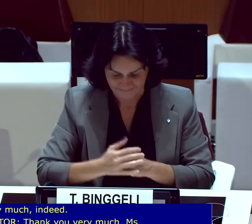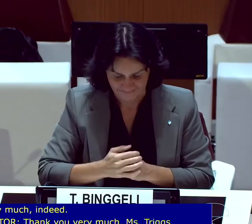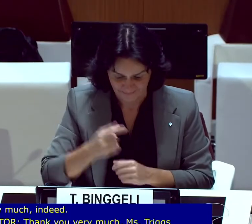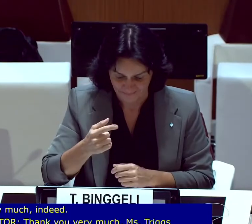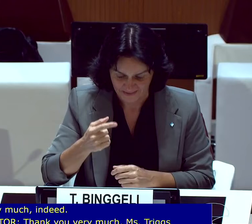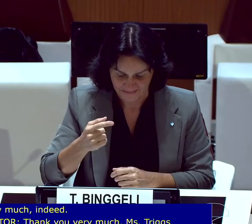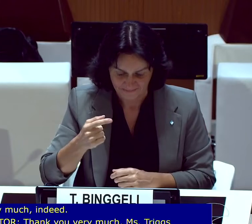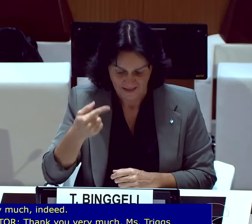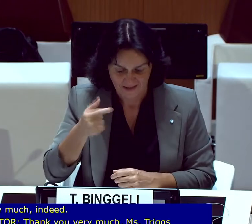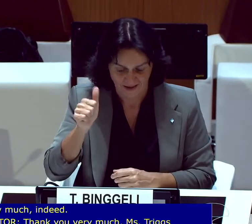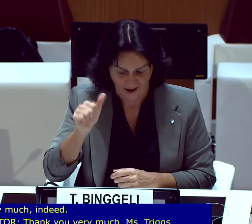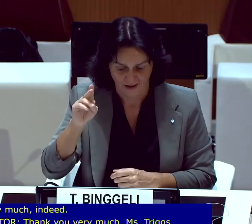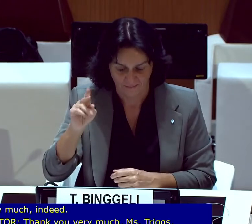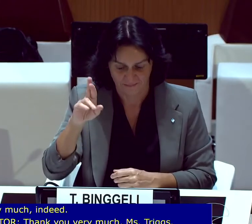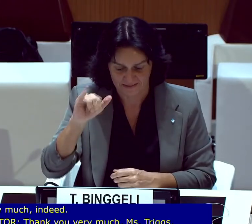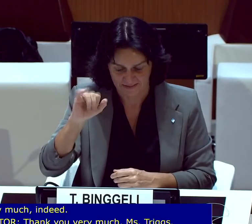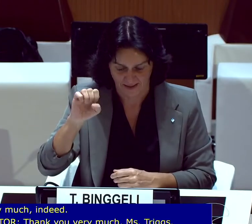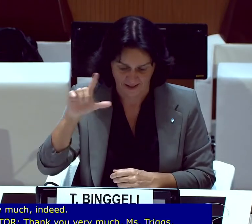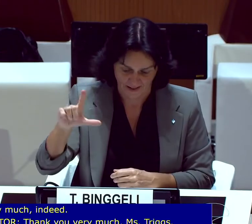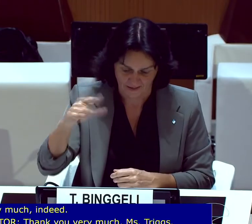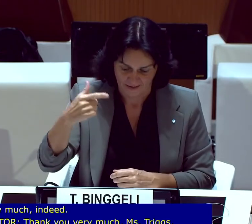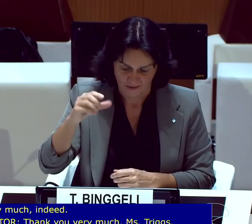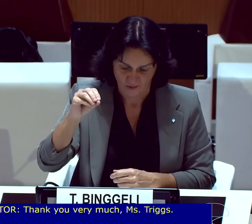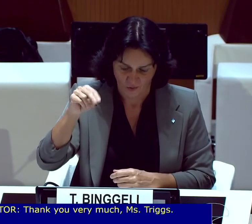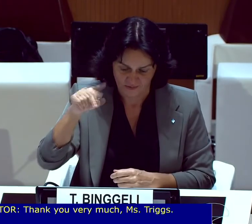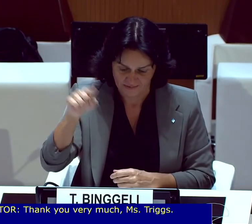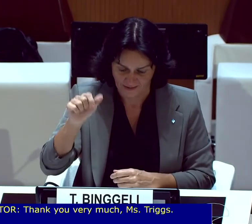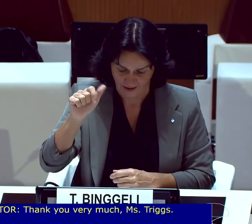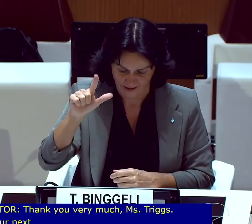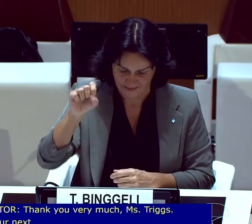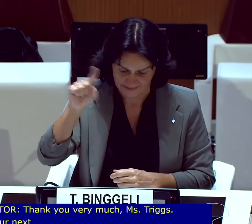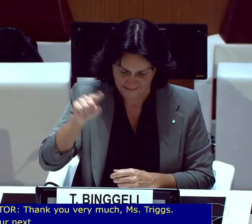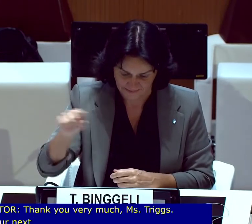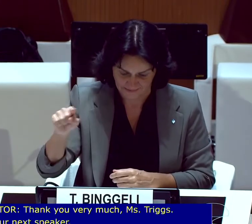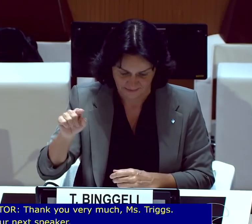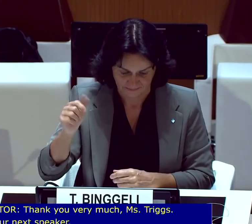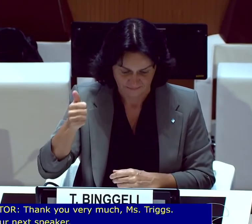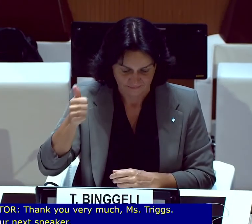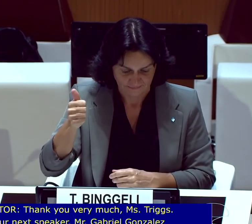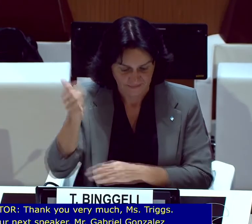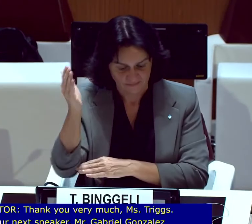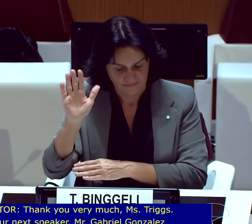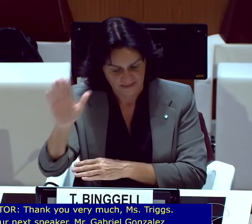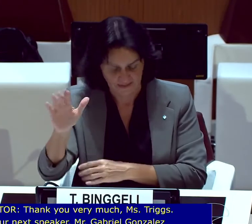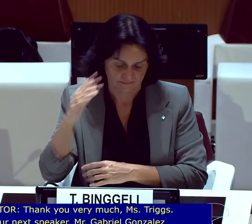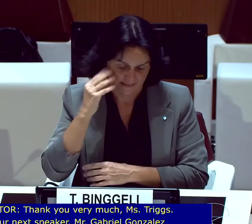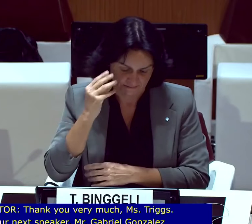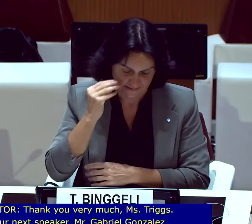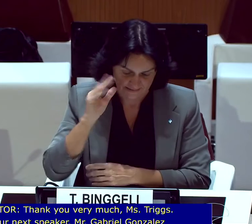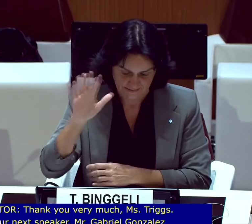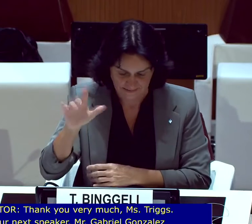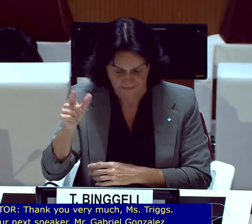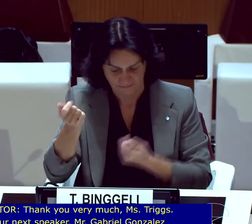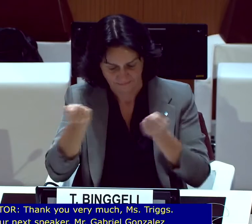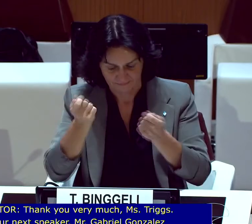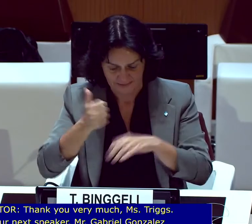I will invite our next speaker, Mr. Gabriel Gonzalez, who is the Deputy Minister for